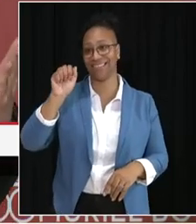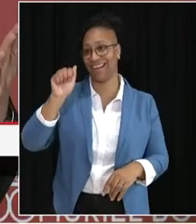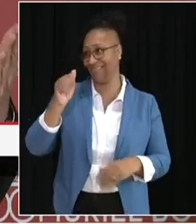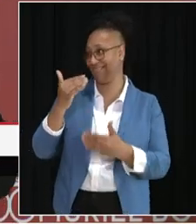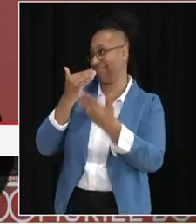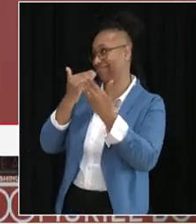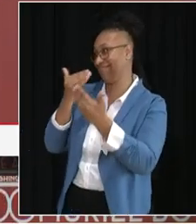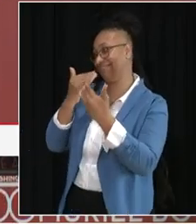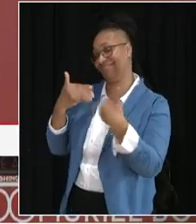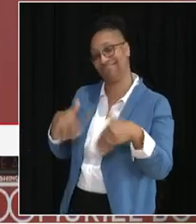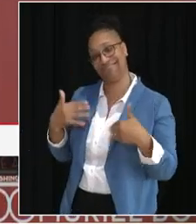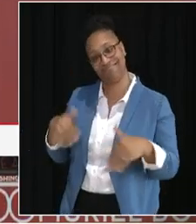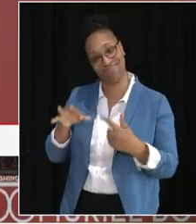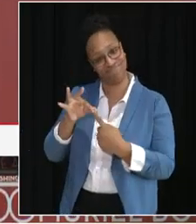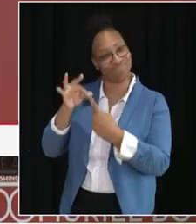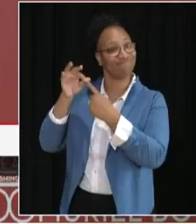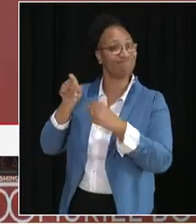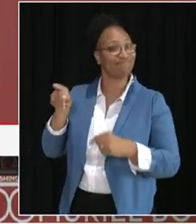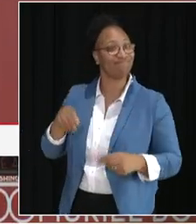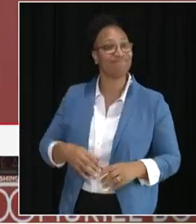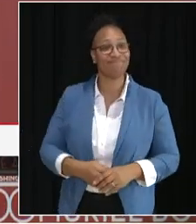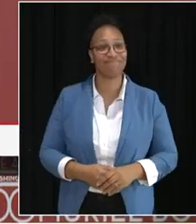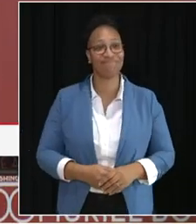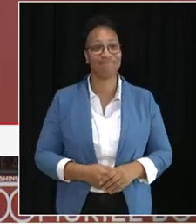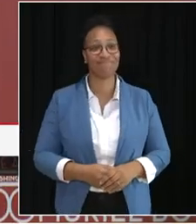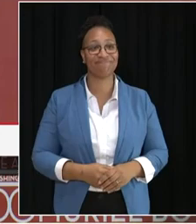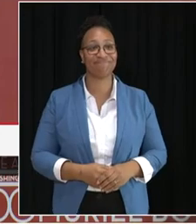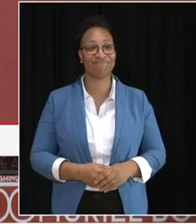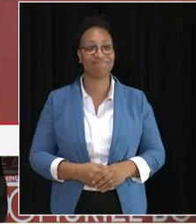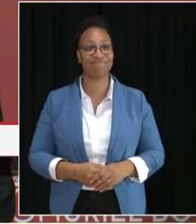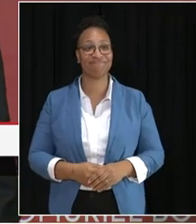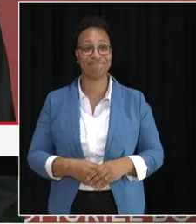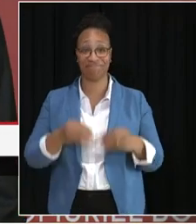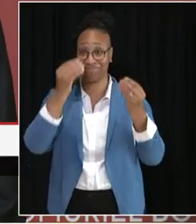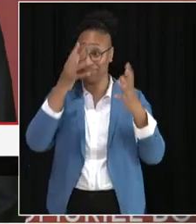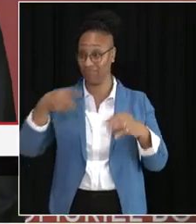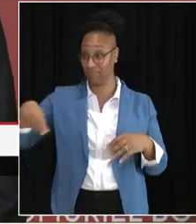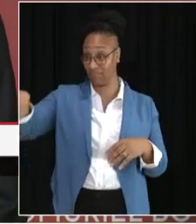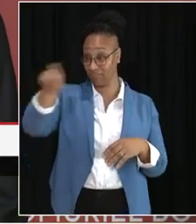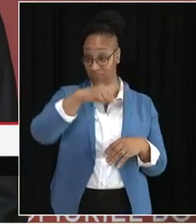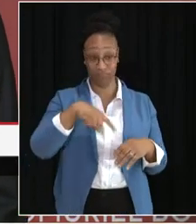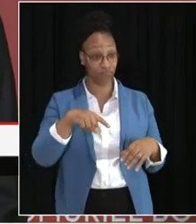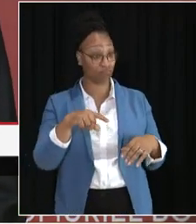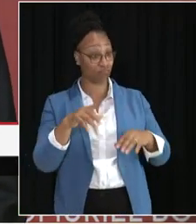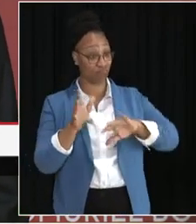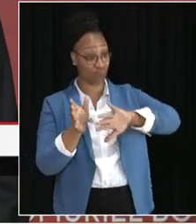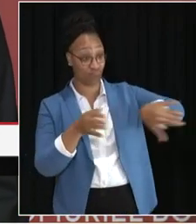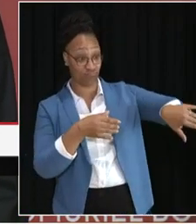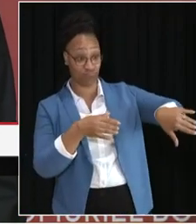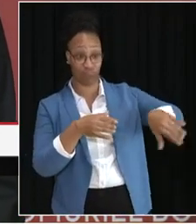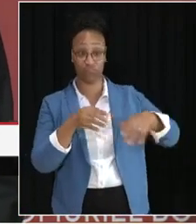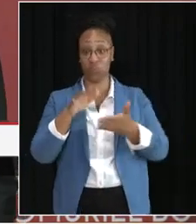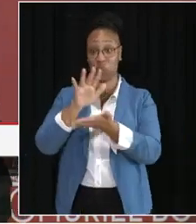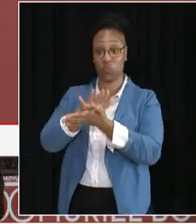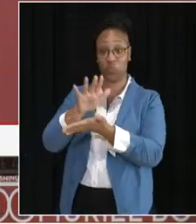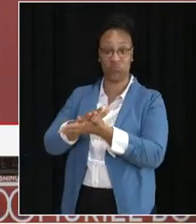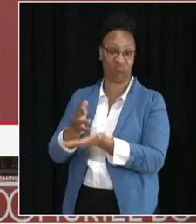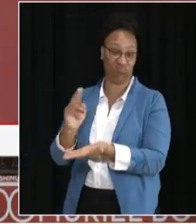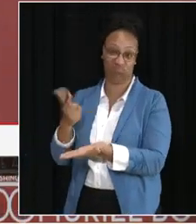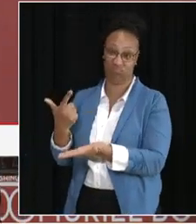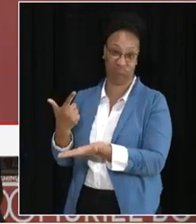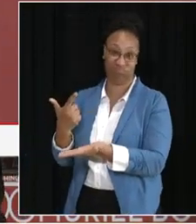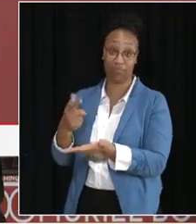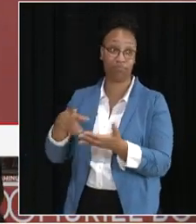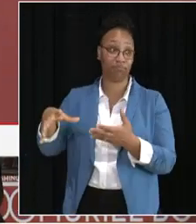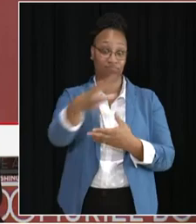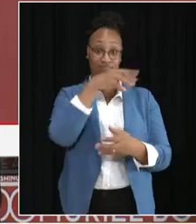And a school doesn't exist without students, so I want to really extend my gratitude and admiration